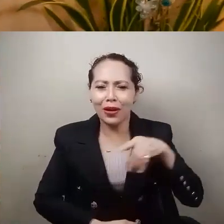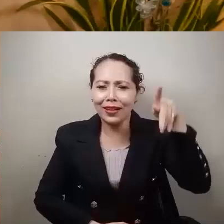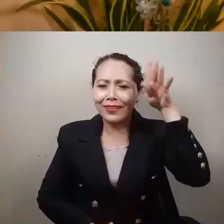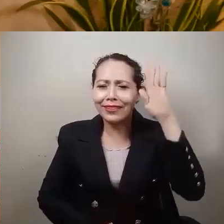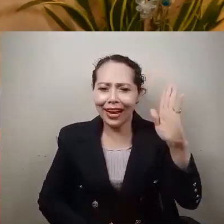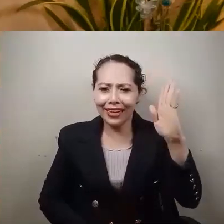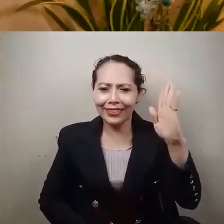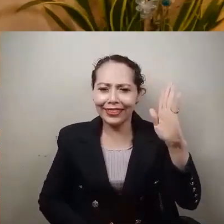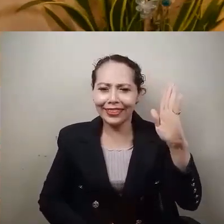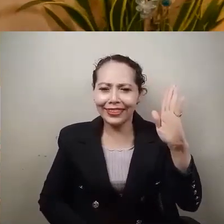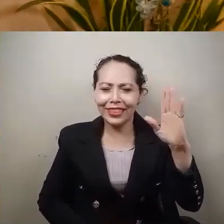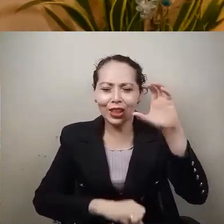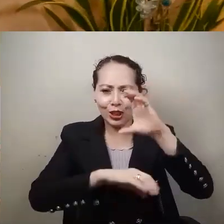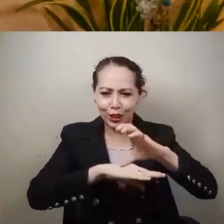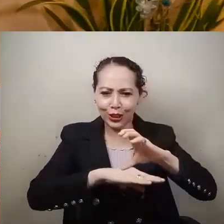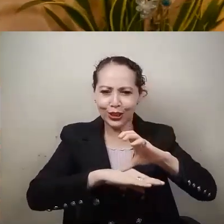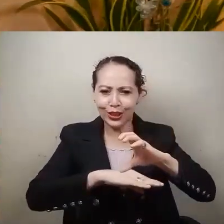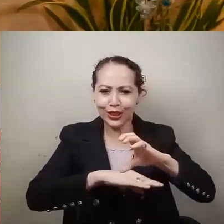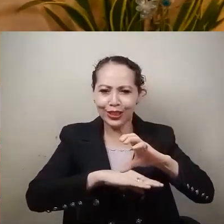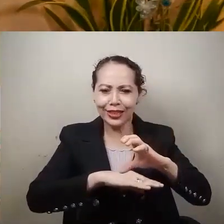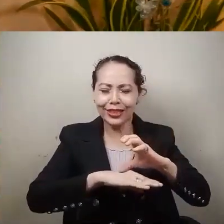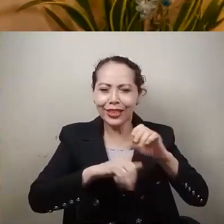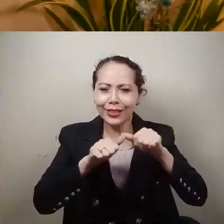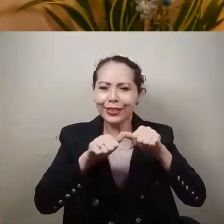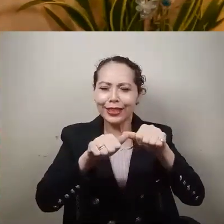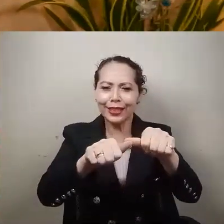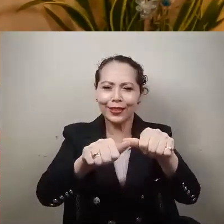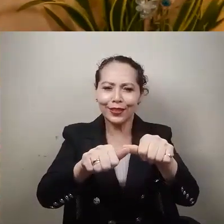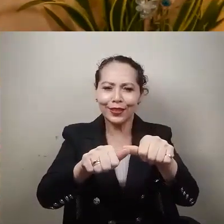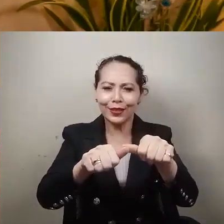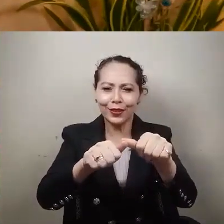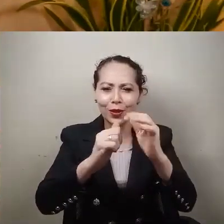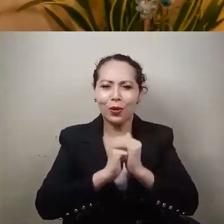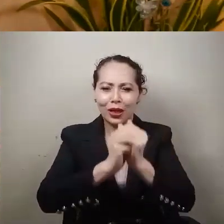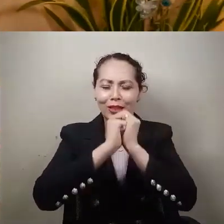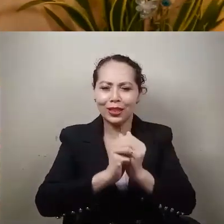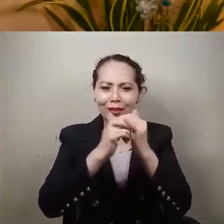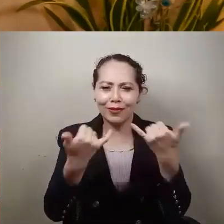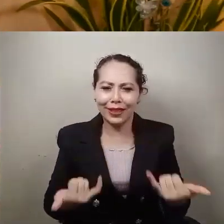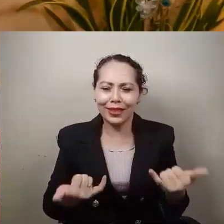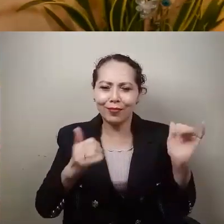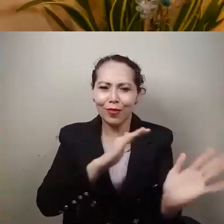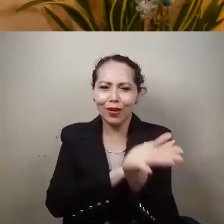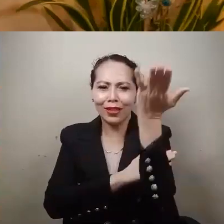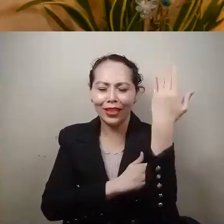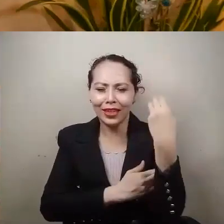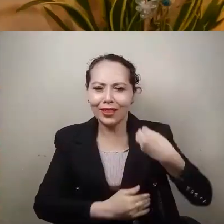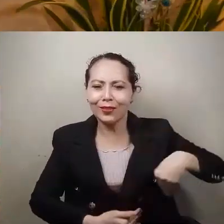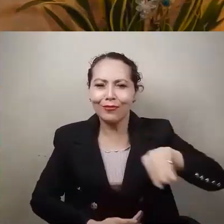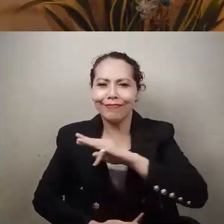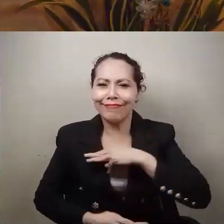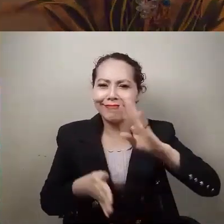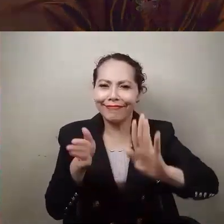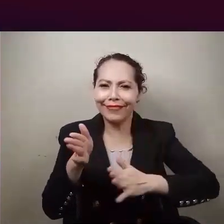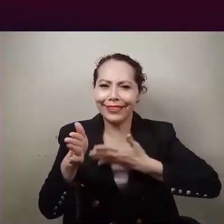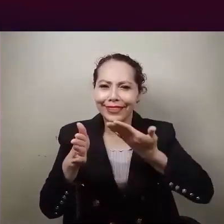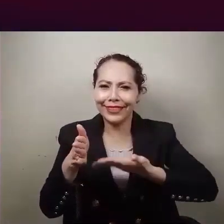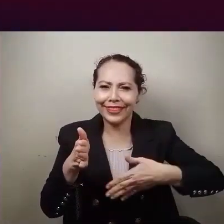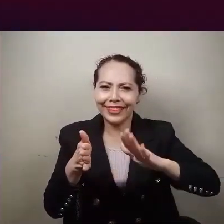God. Church, let's continue to worship him this morning as we sing.